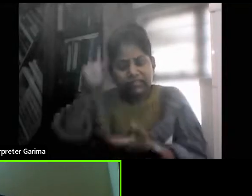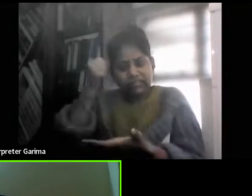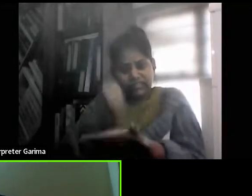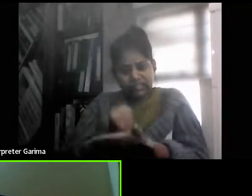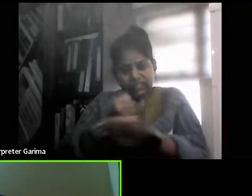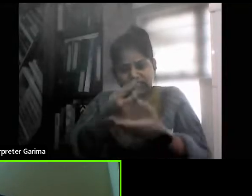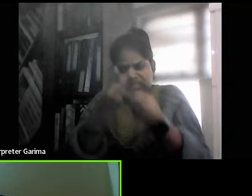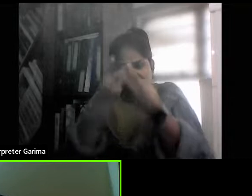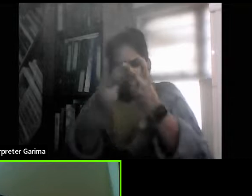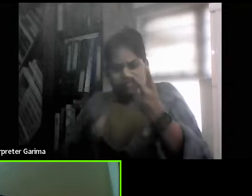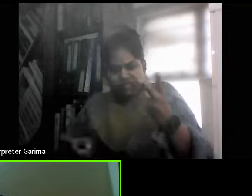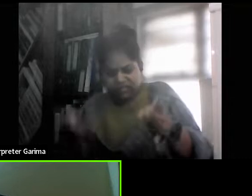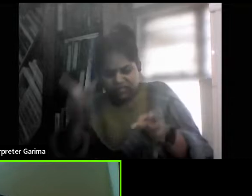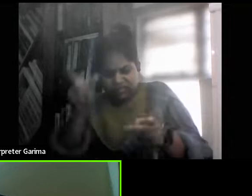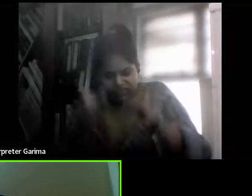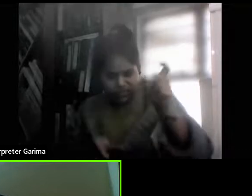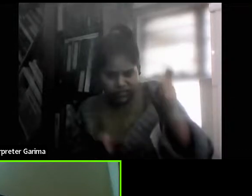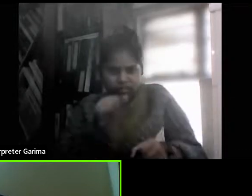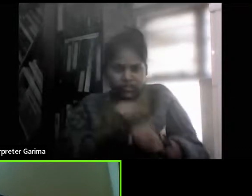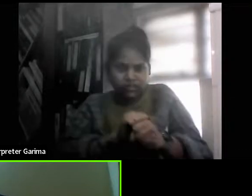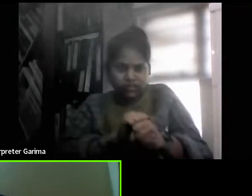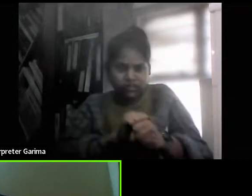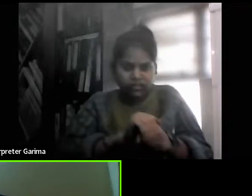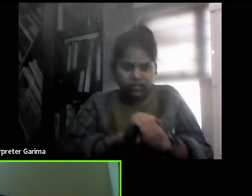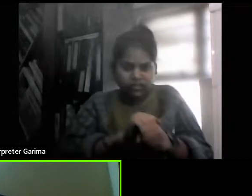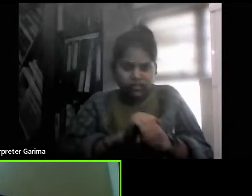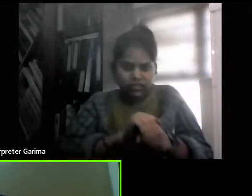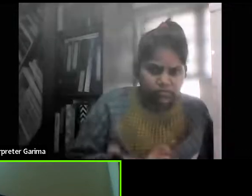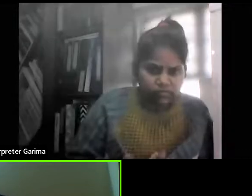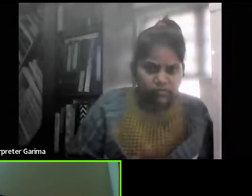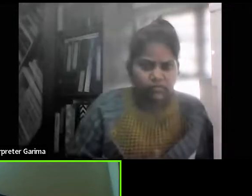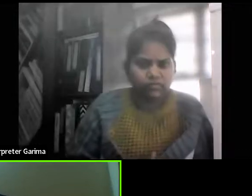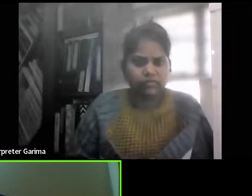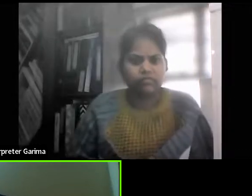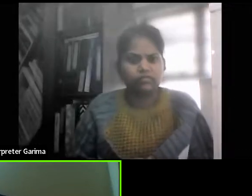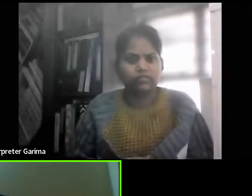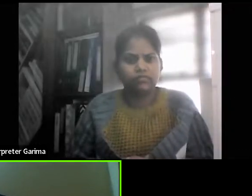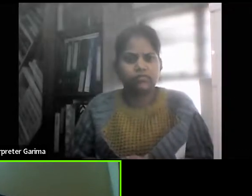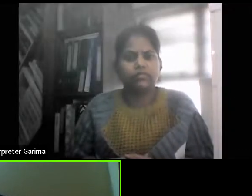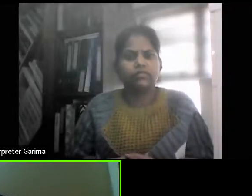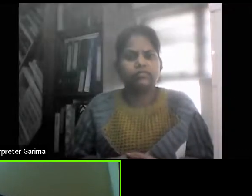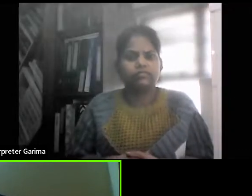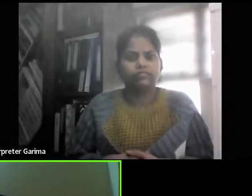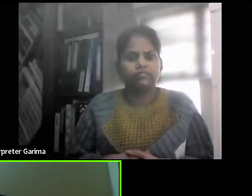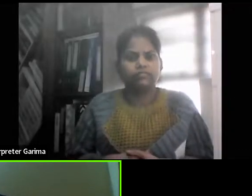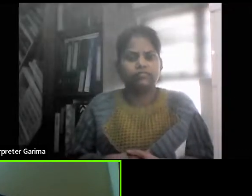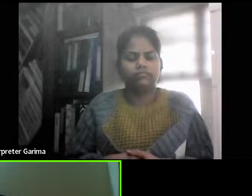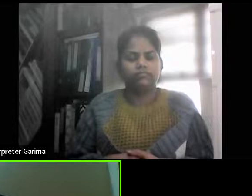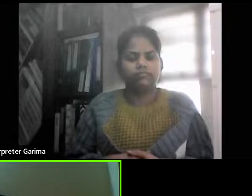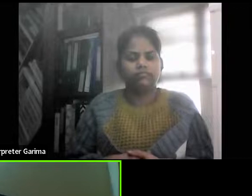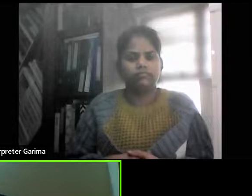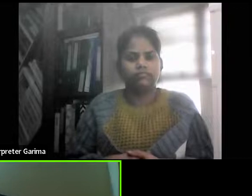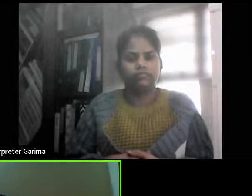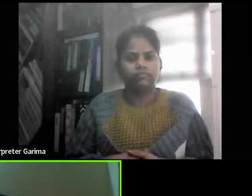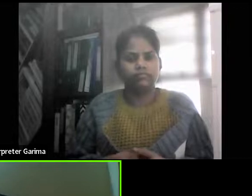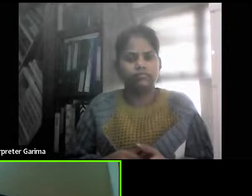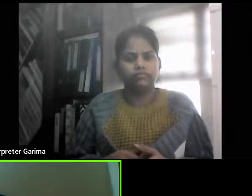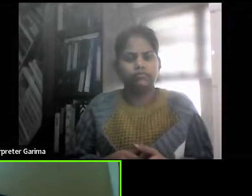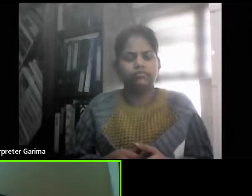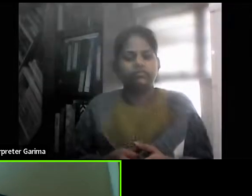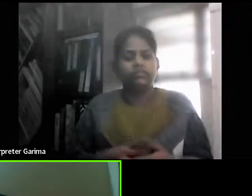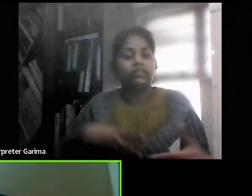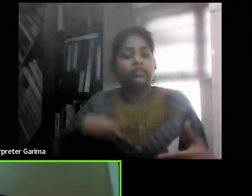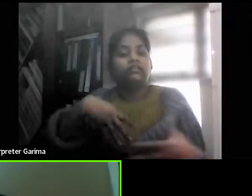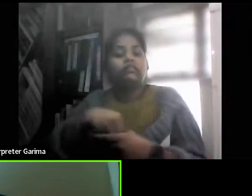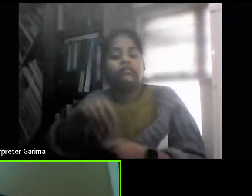bodies and various government departments, various ministers, but finally nothing actually yielded. So,